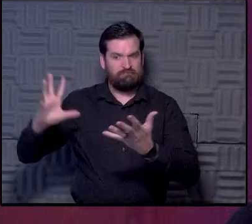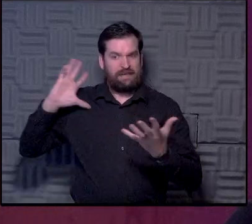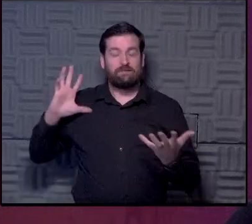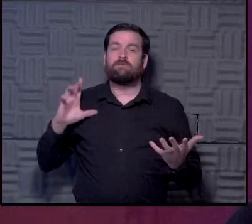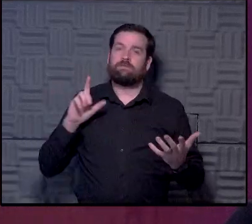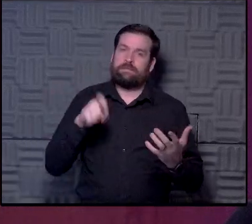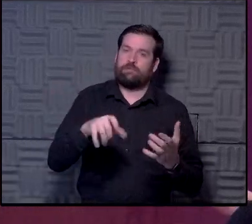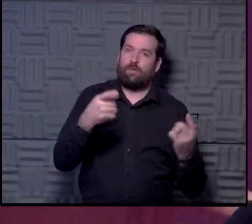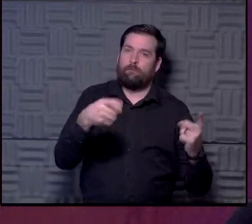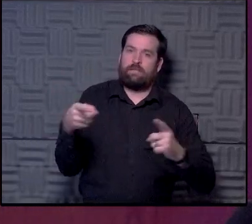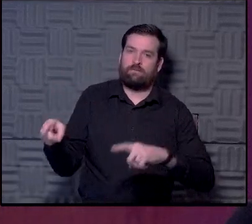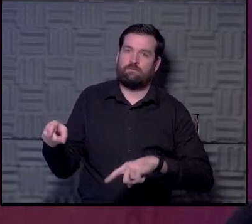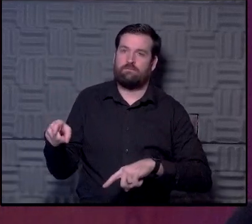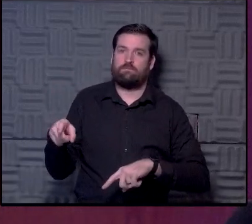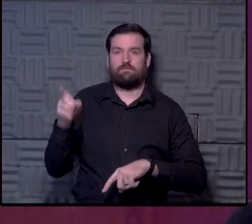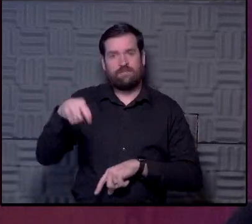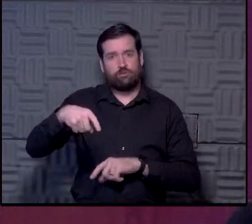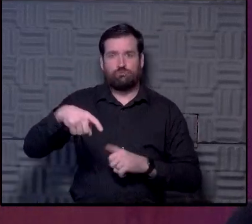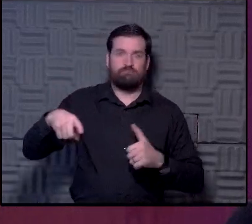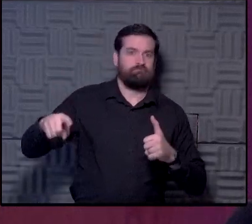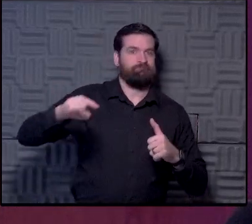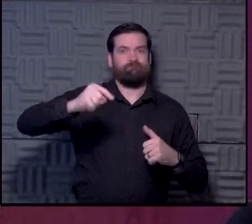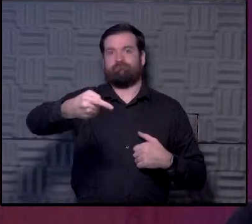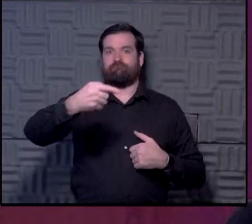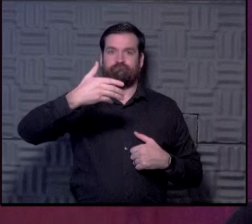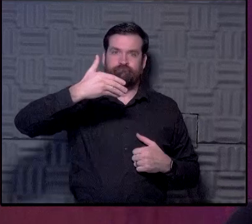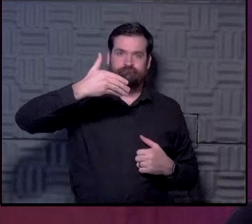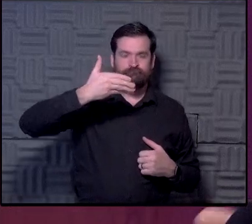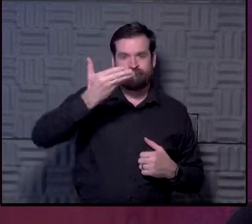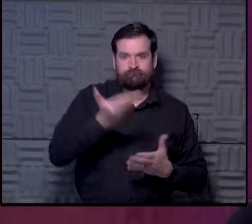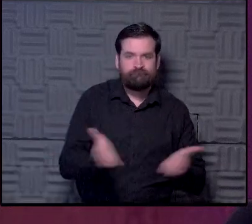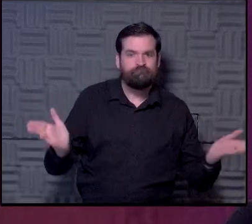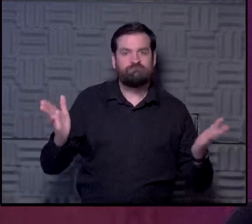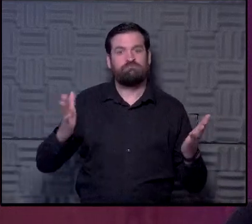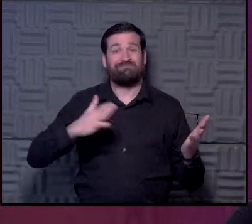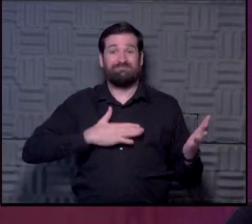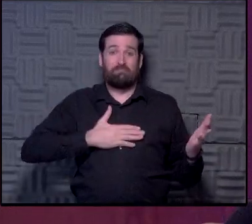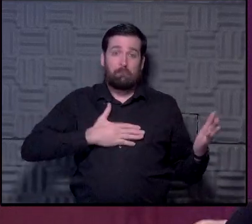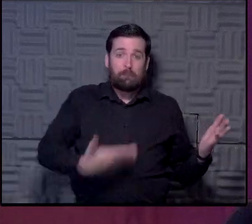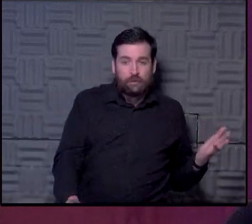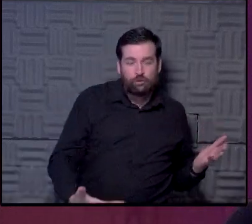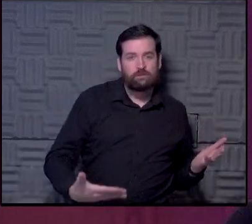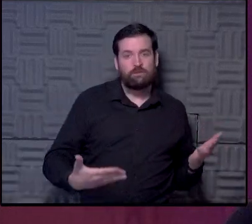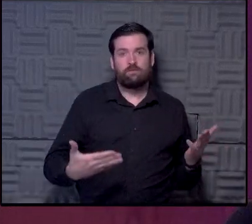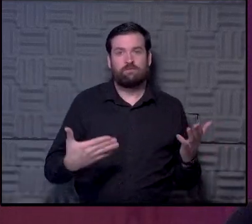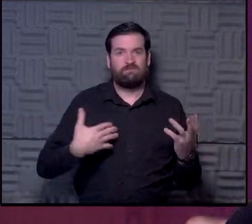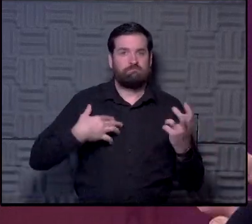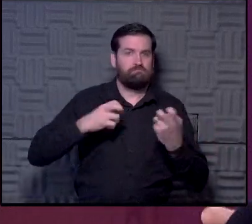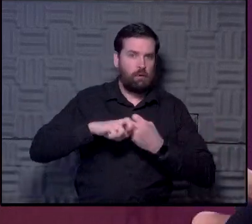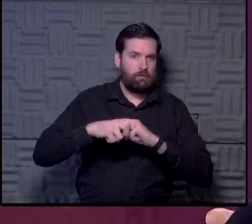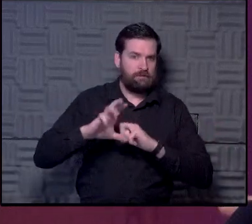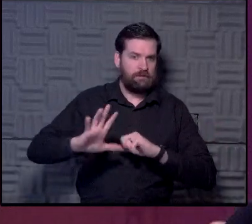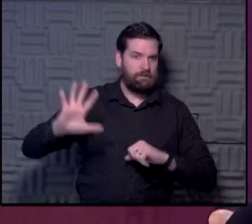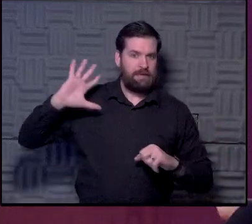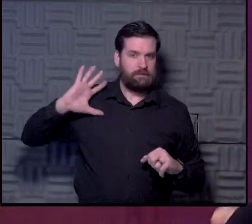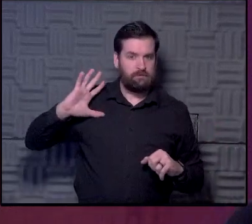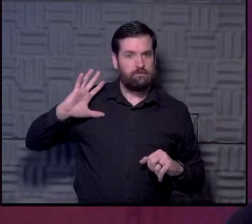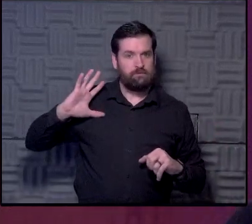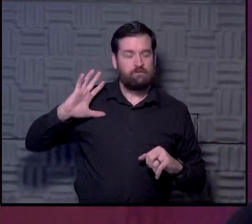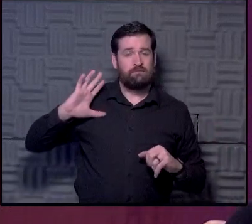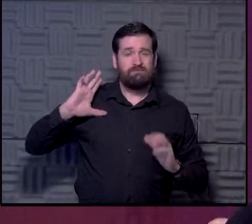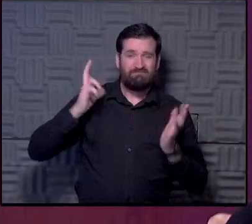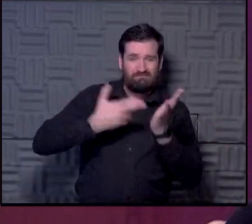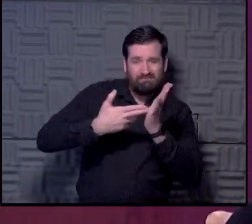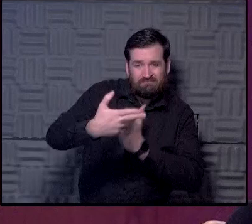that's going to need to be done out front as an admission of the shortcomings of the system in the past, and then to talk